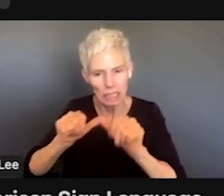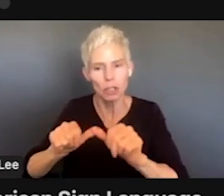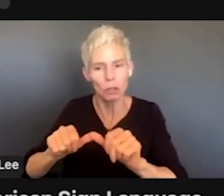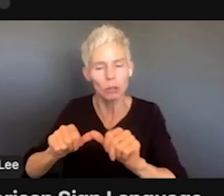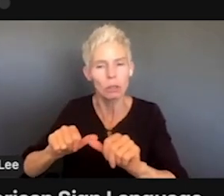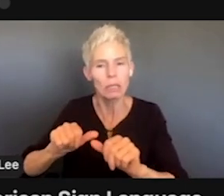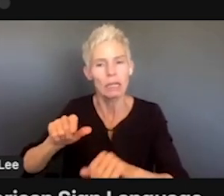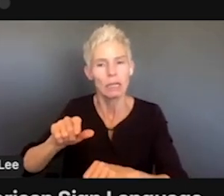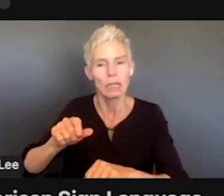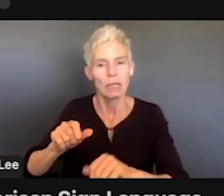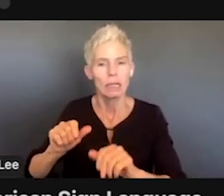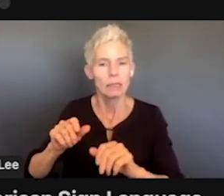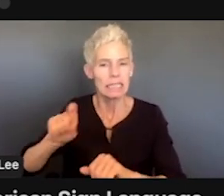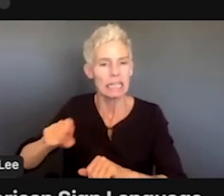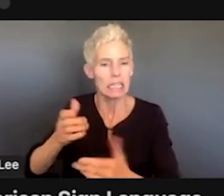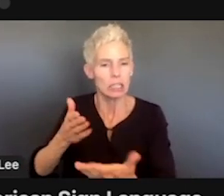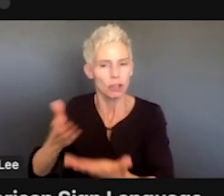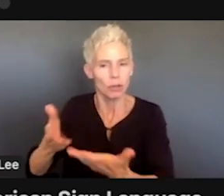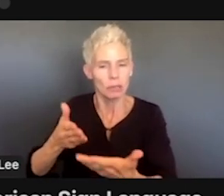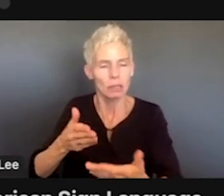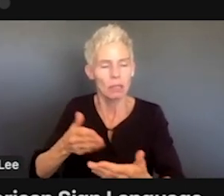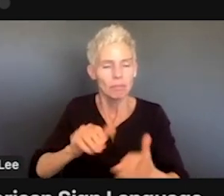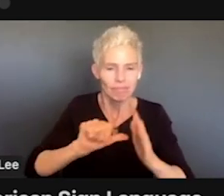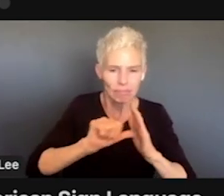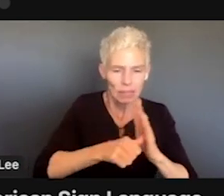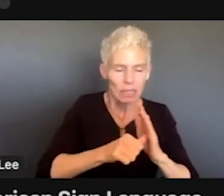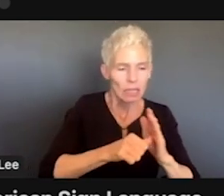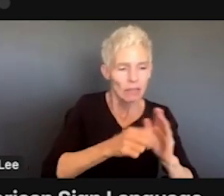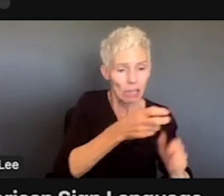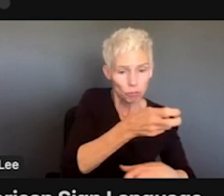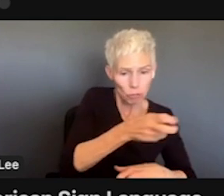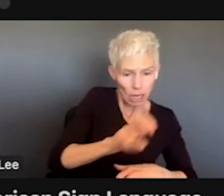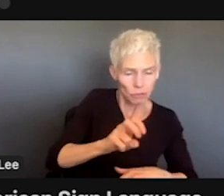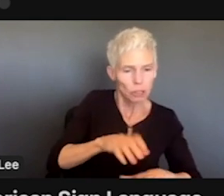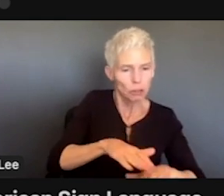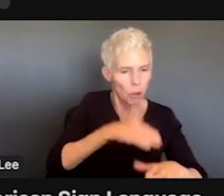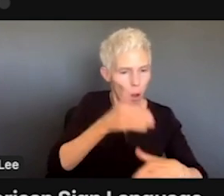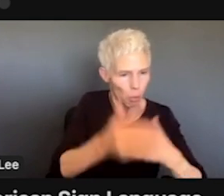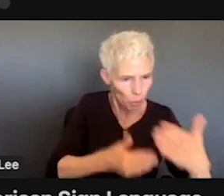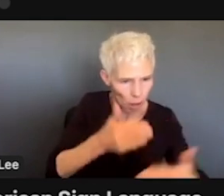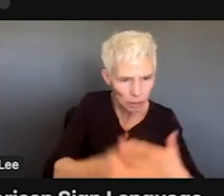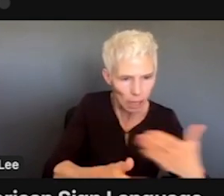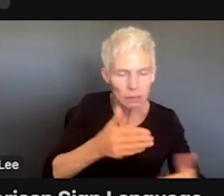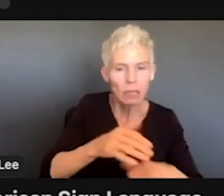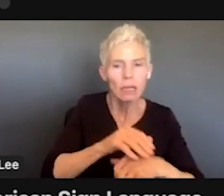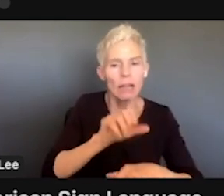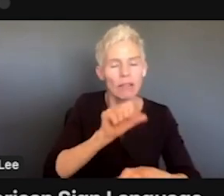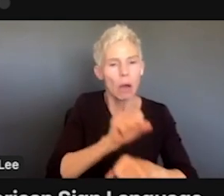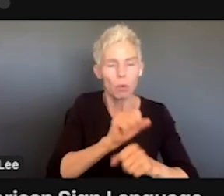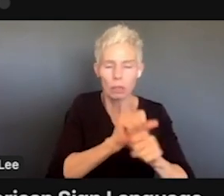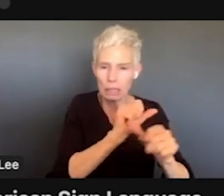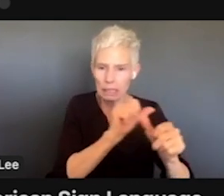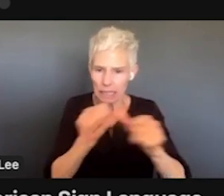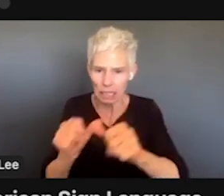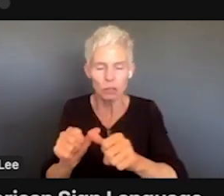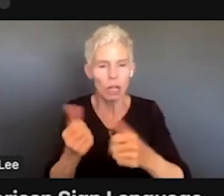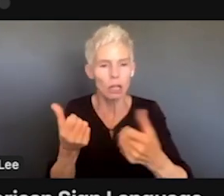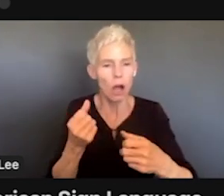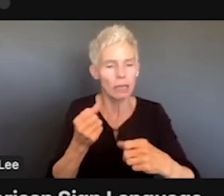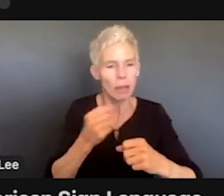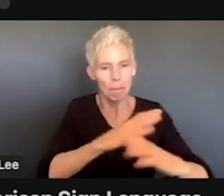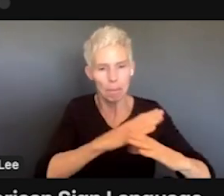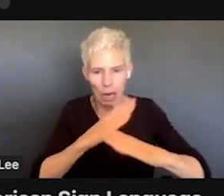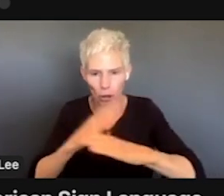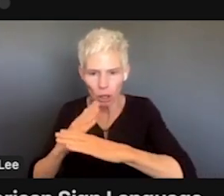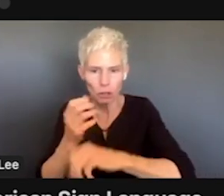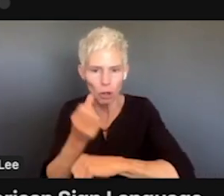was just emphasized, it's been a slow process, and that work continues. There were lots of barriers to overcome. Workforce shortages certainly